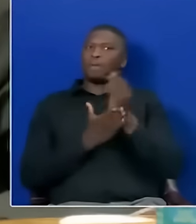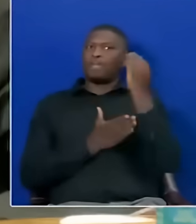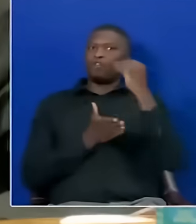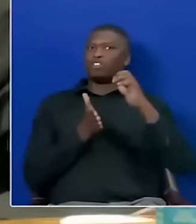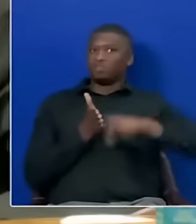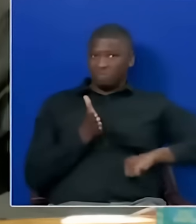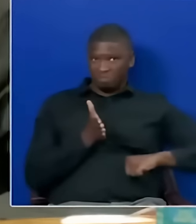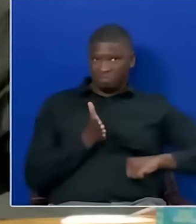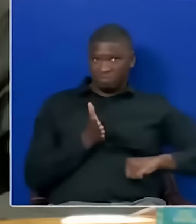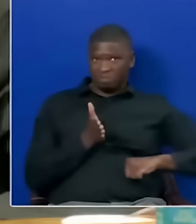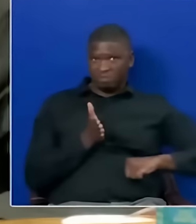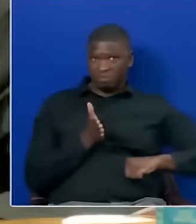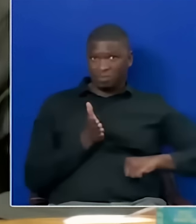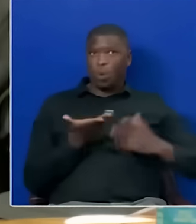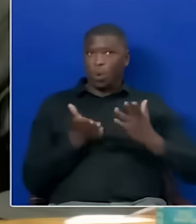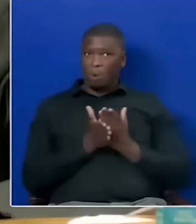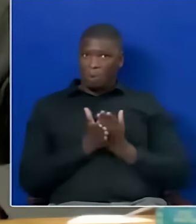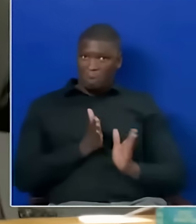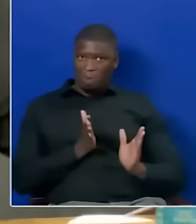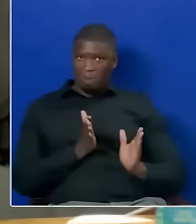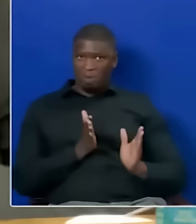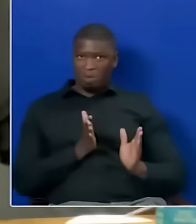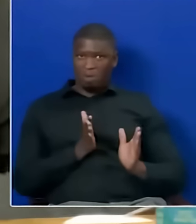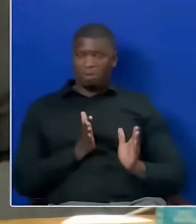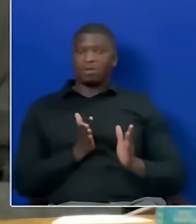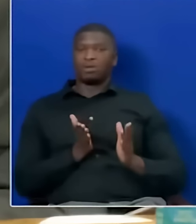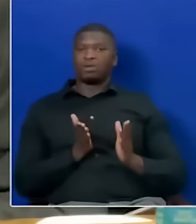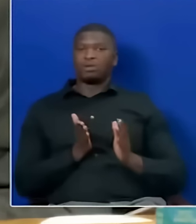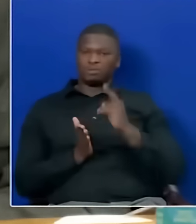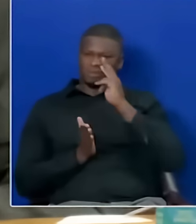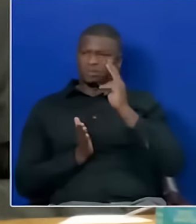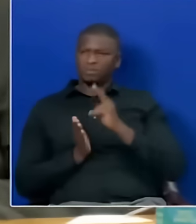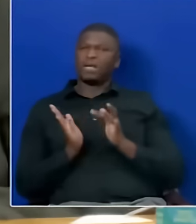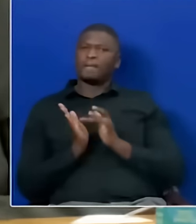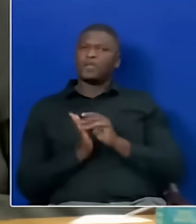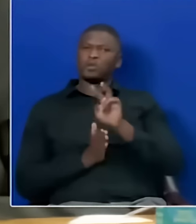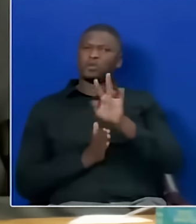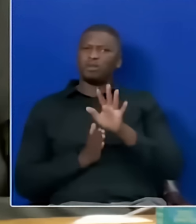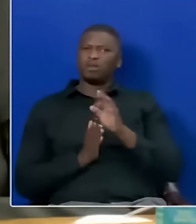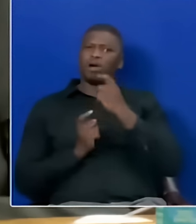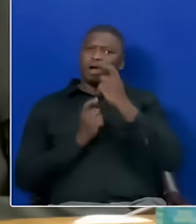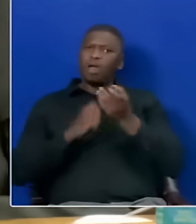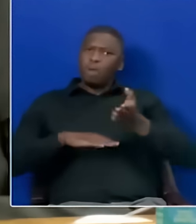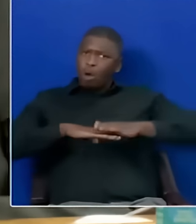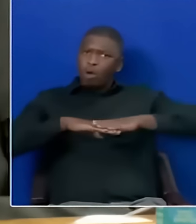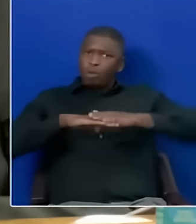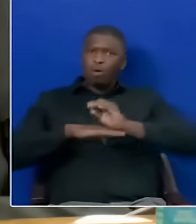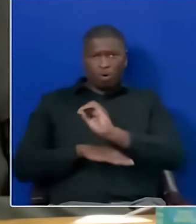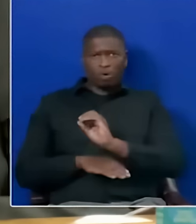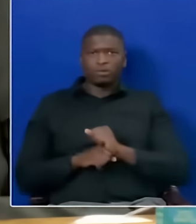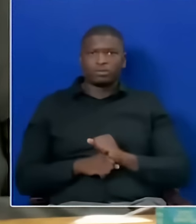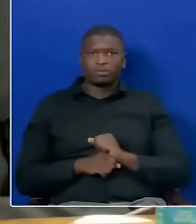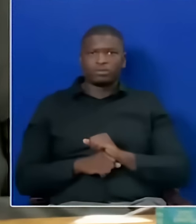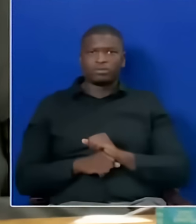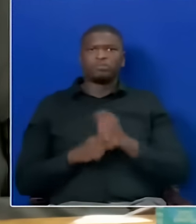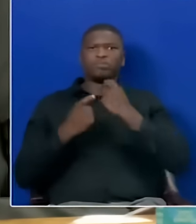There are other, I mean, if one looks at the top of page 25, there are other complaints. There's a complaint about discrepancies